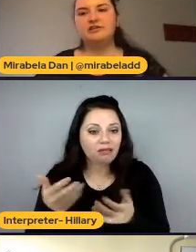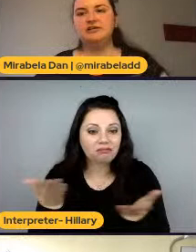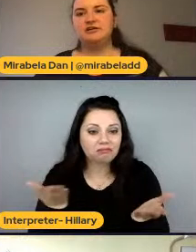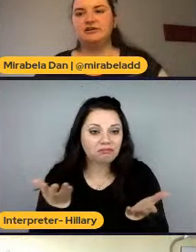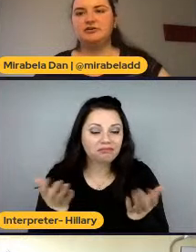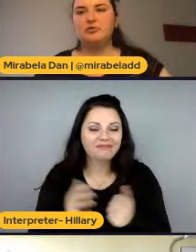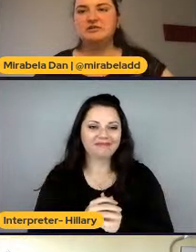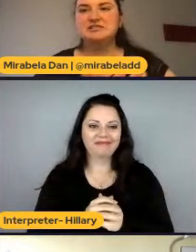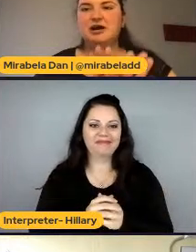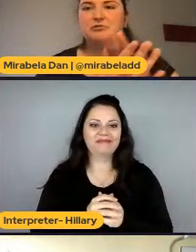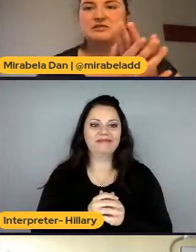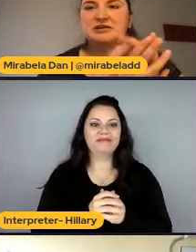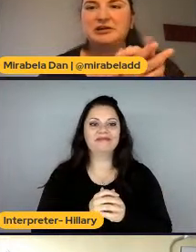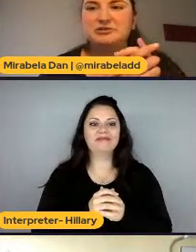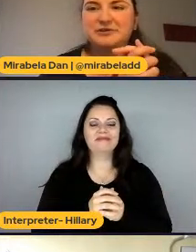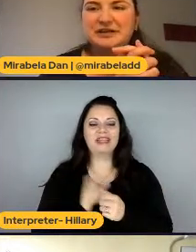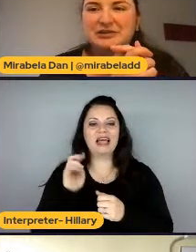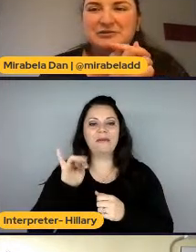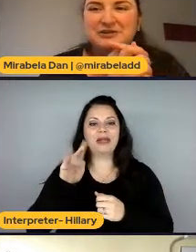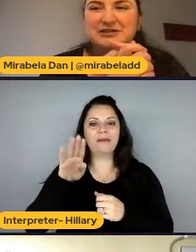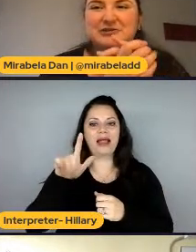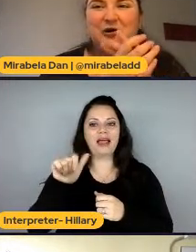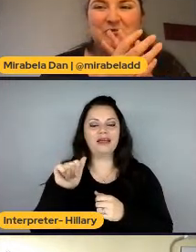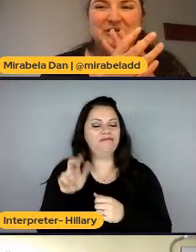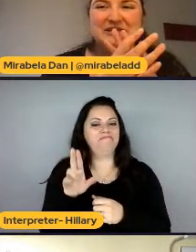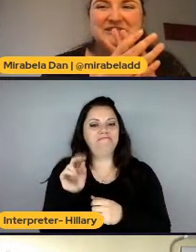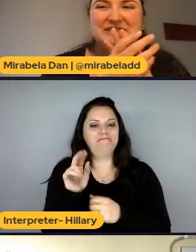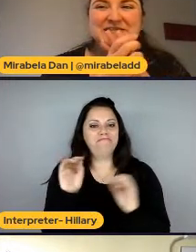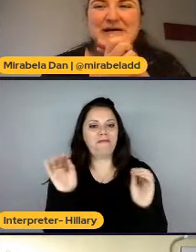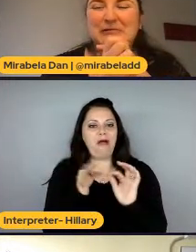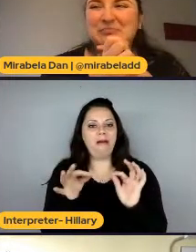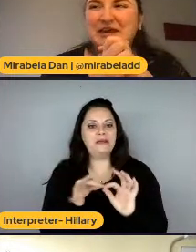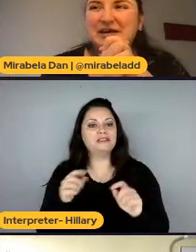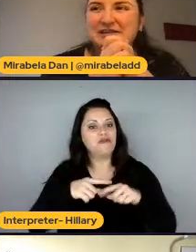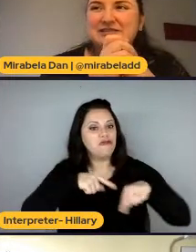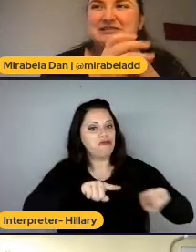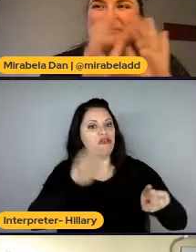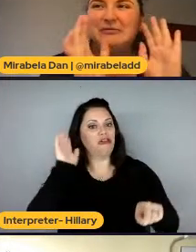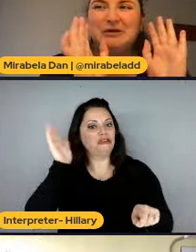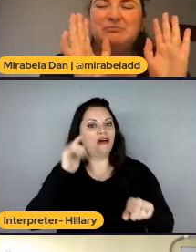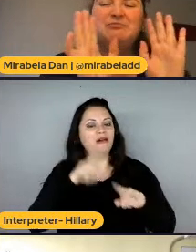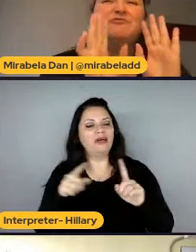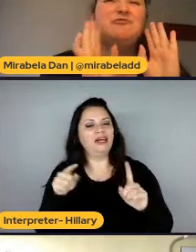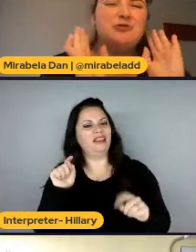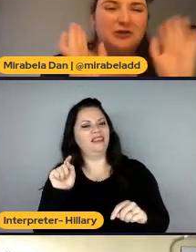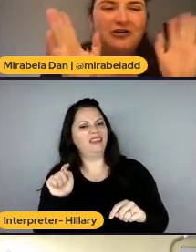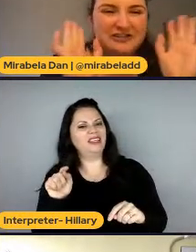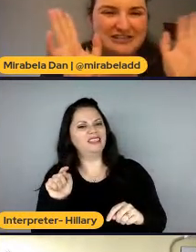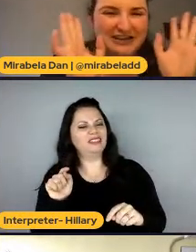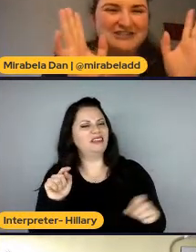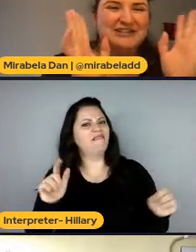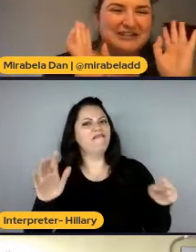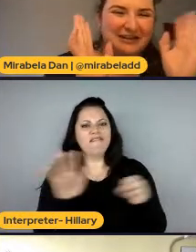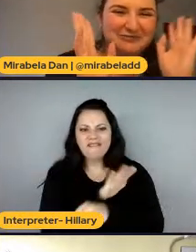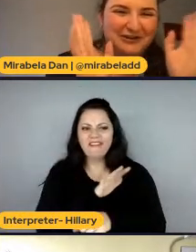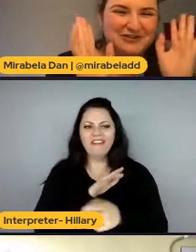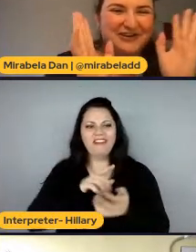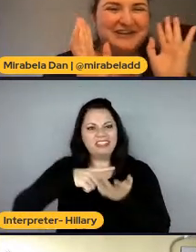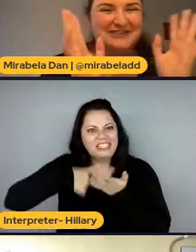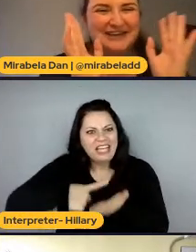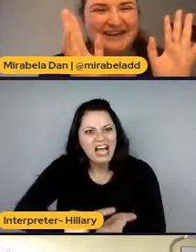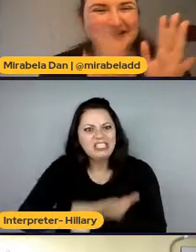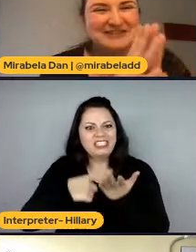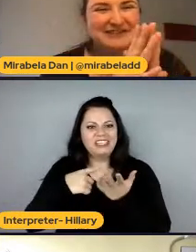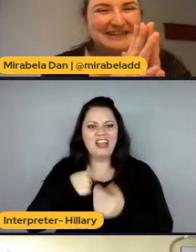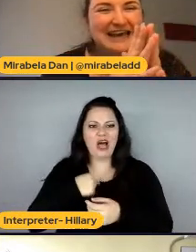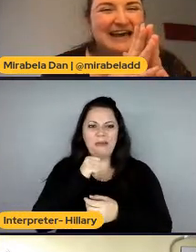have any other comments. I was during the talk, but this is a full-on discussion, and I'm not